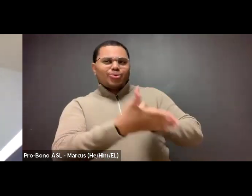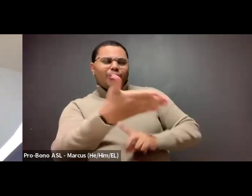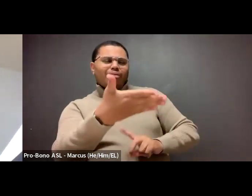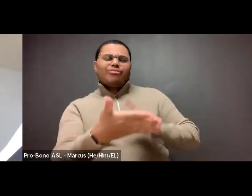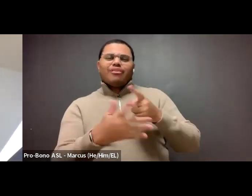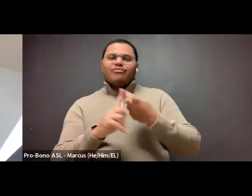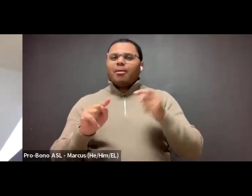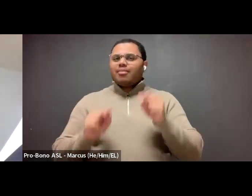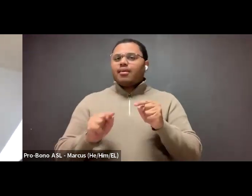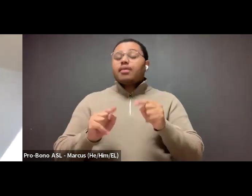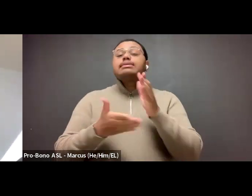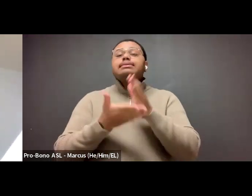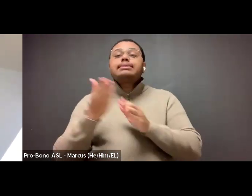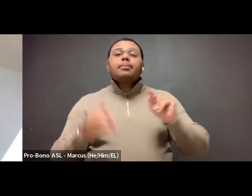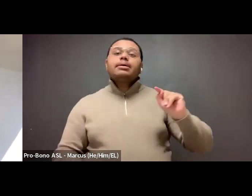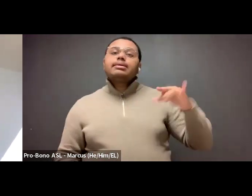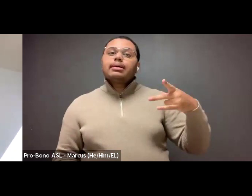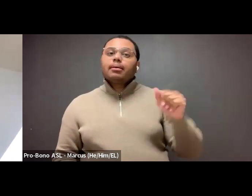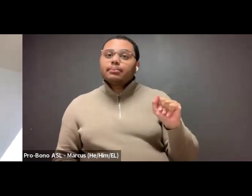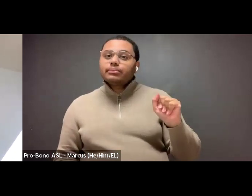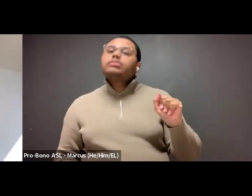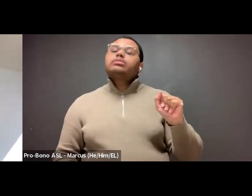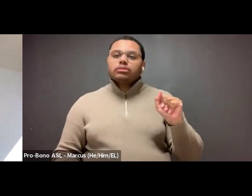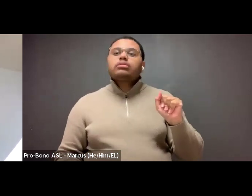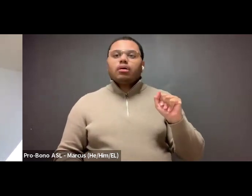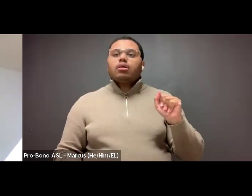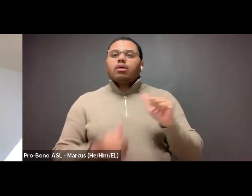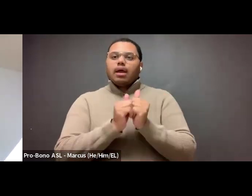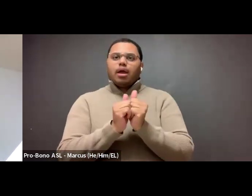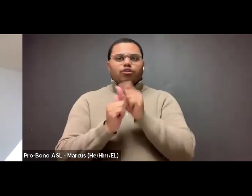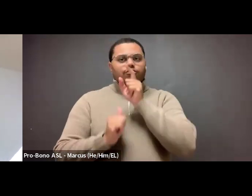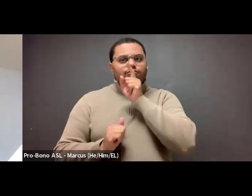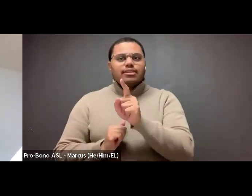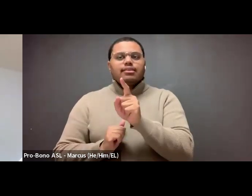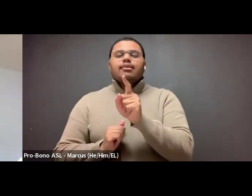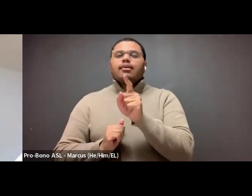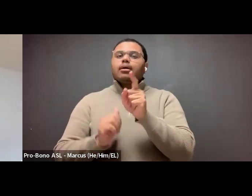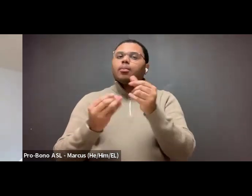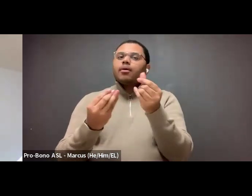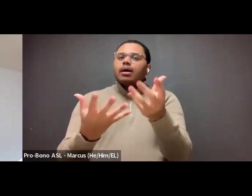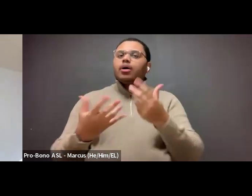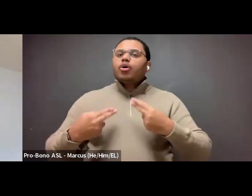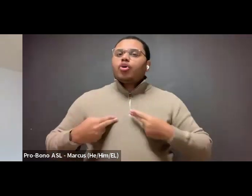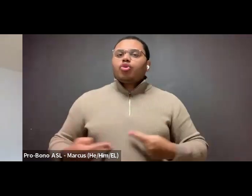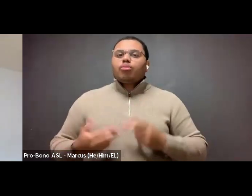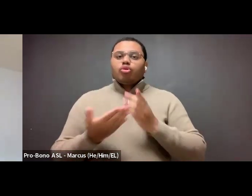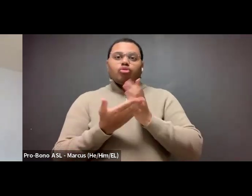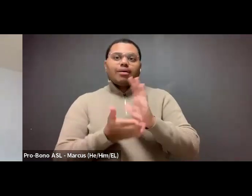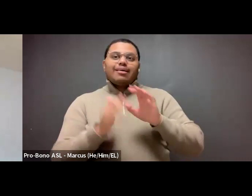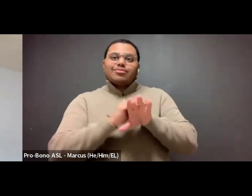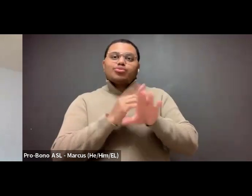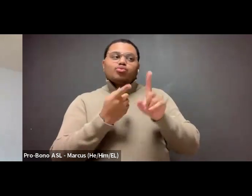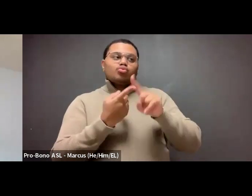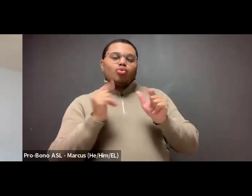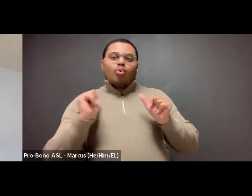are just tips here how to really provide human rights access to actors